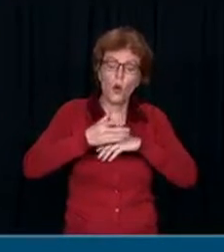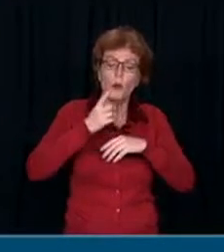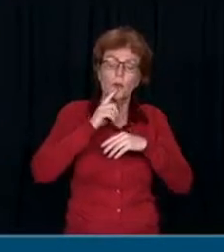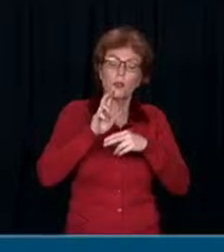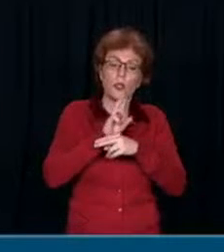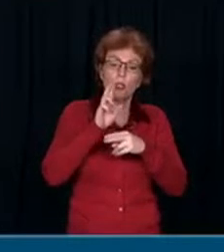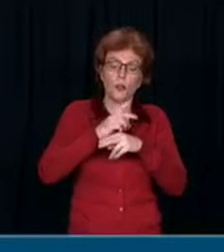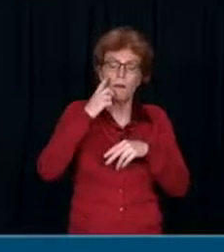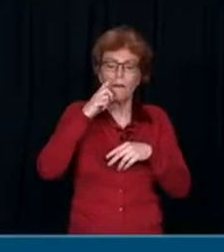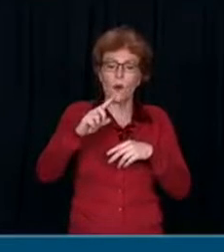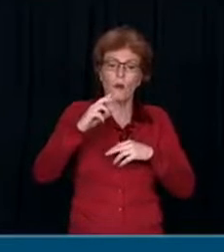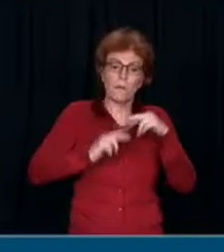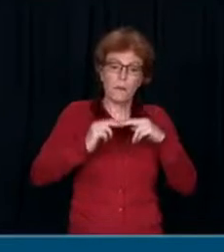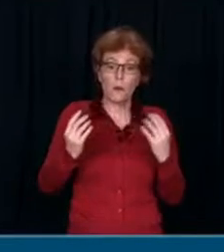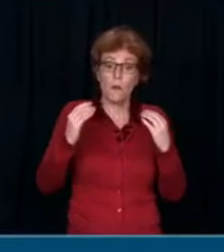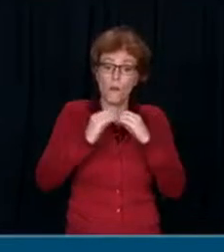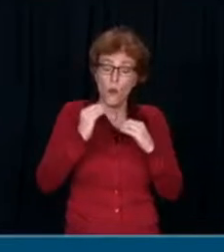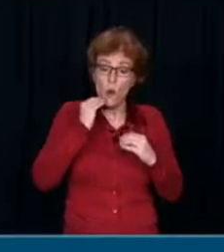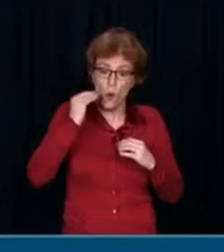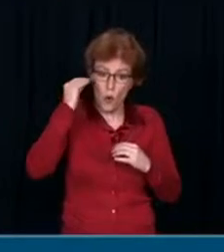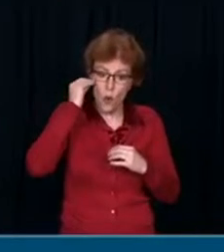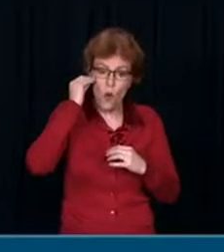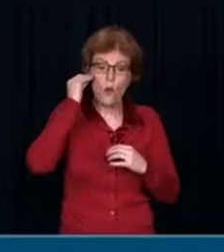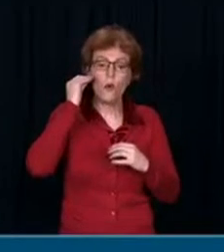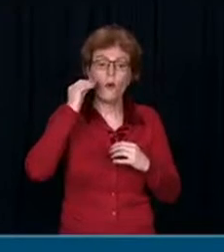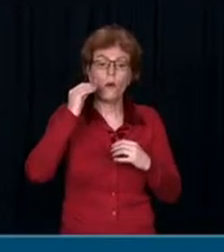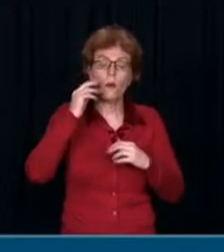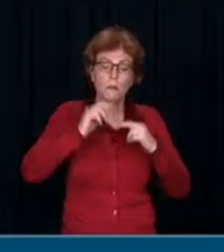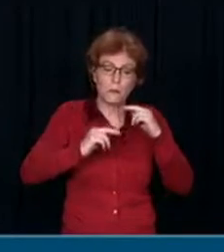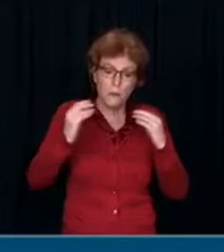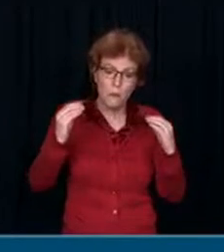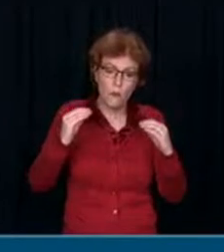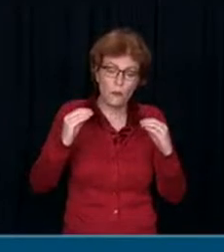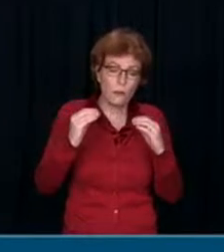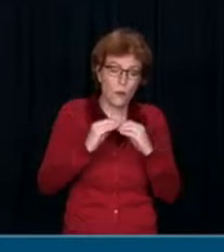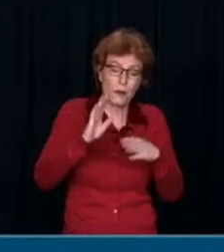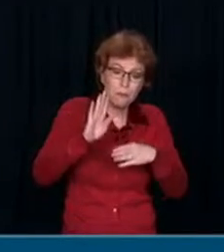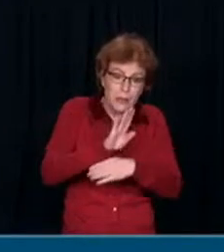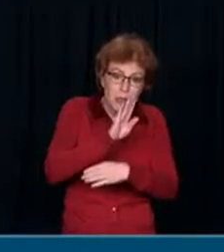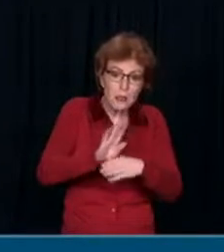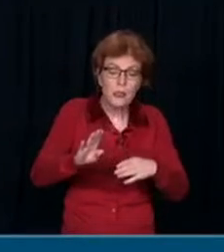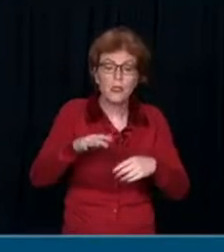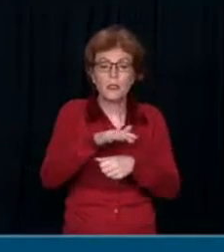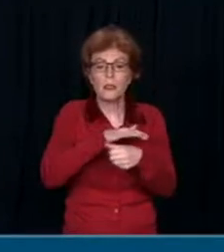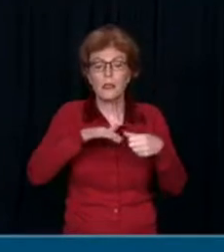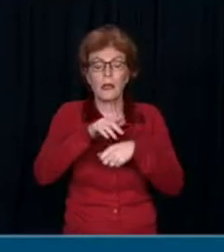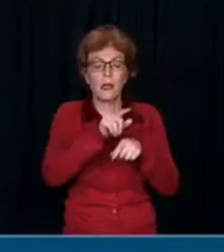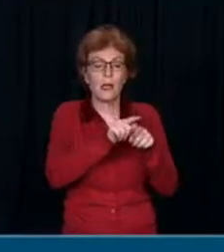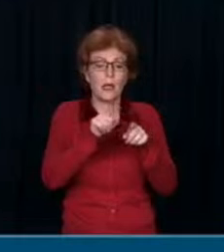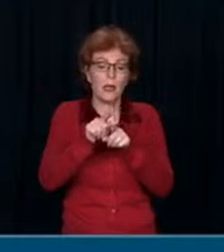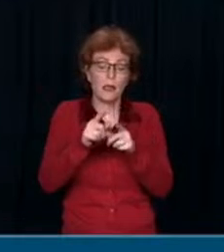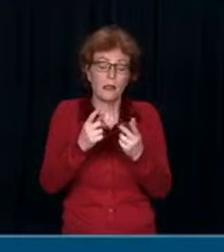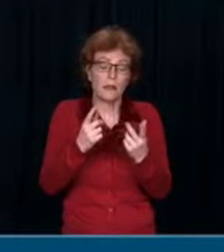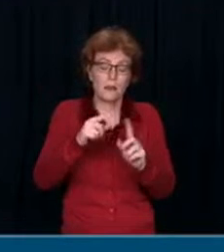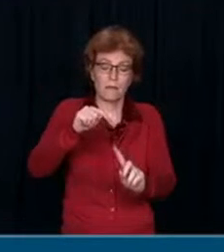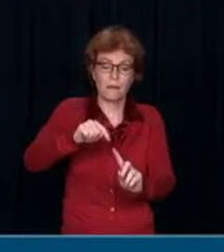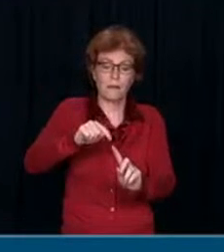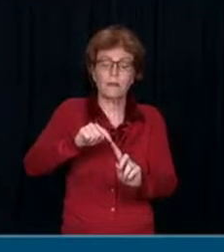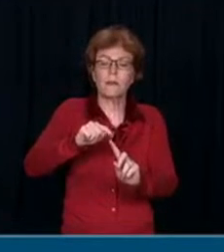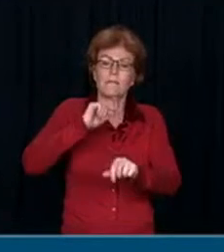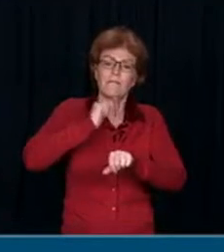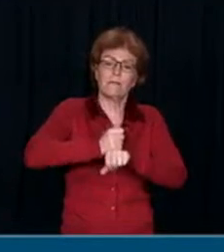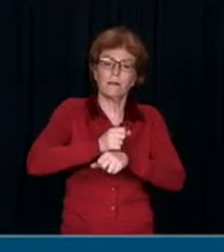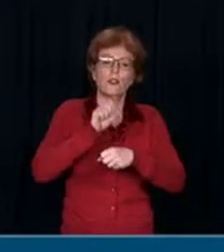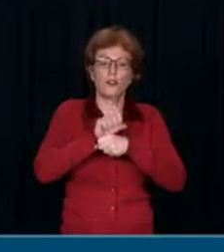to build more homes, to build more businesses in the area. And it's all about job